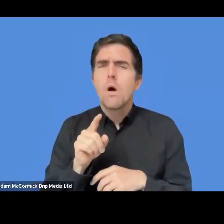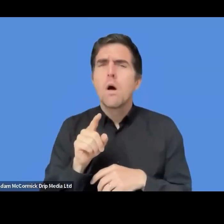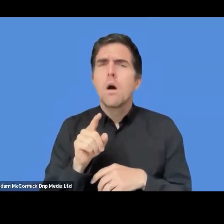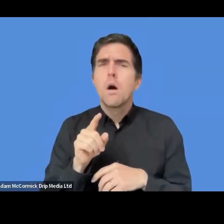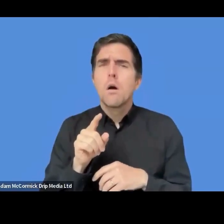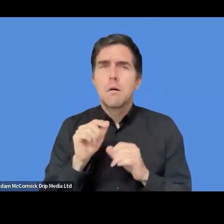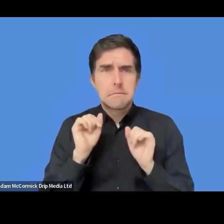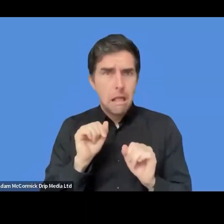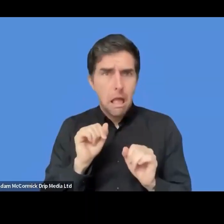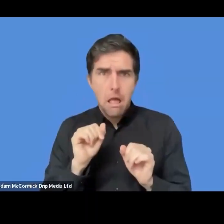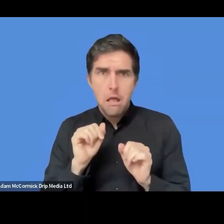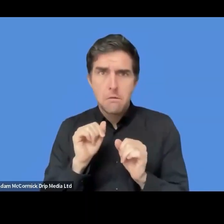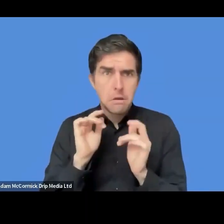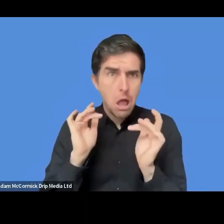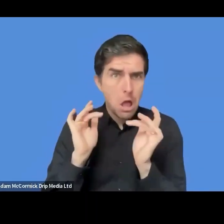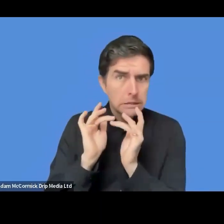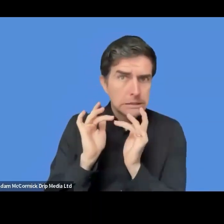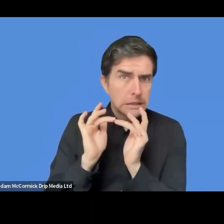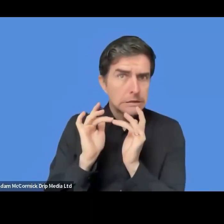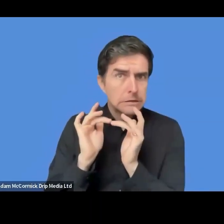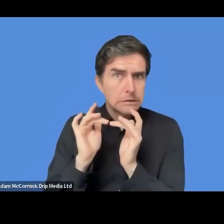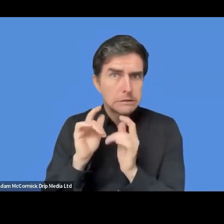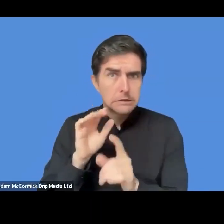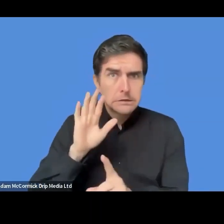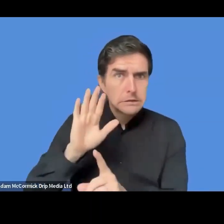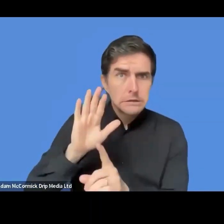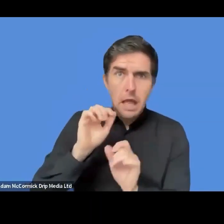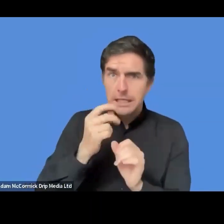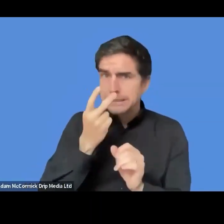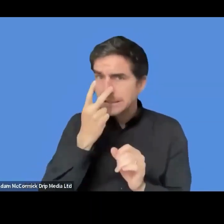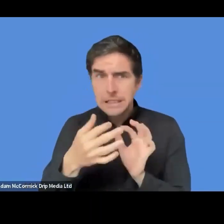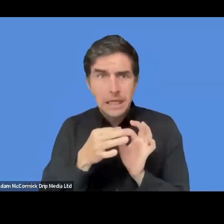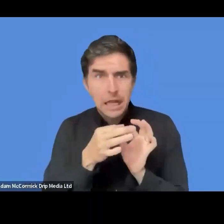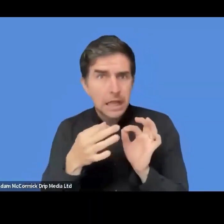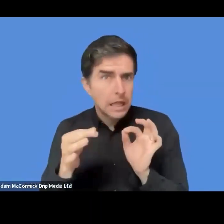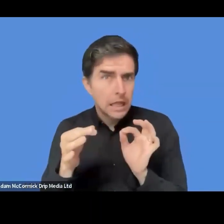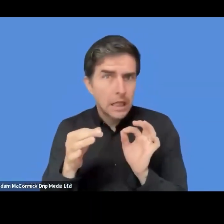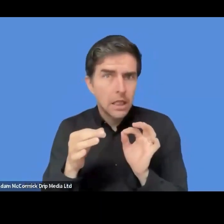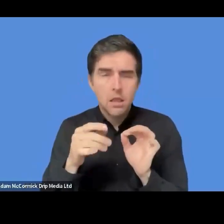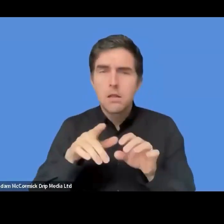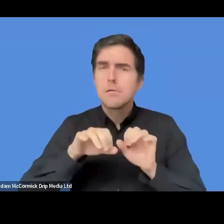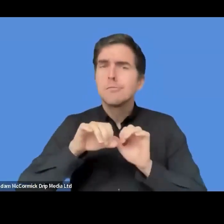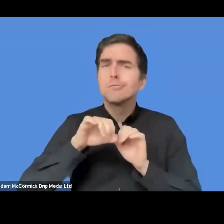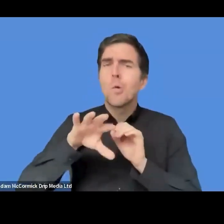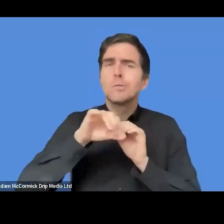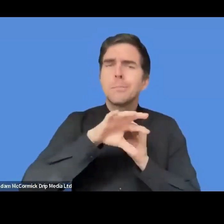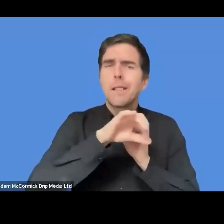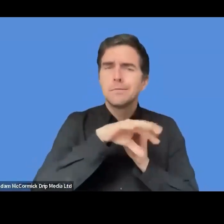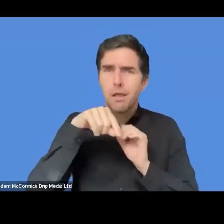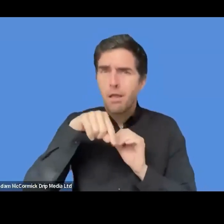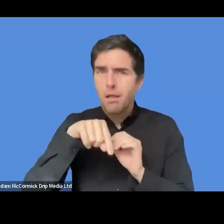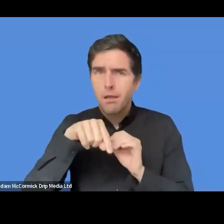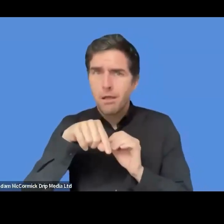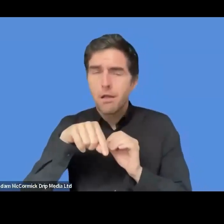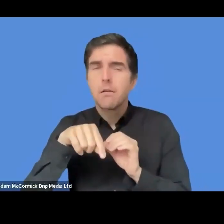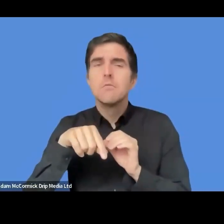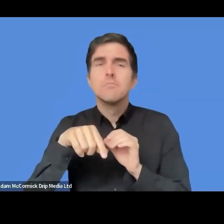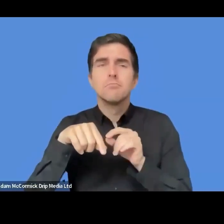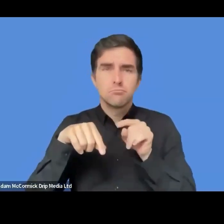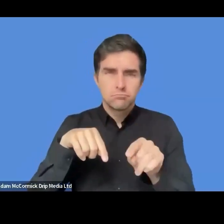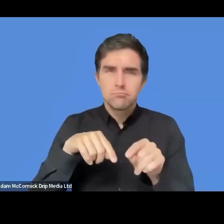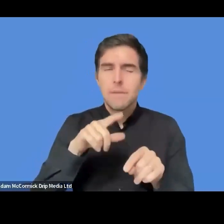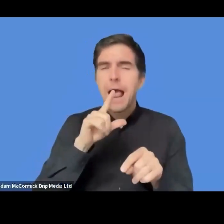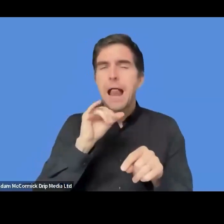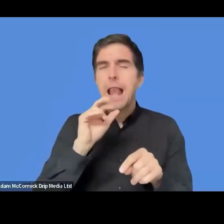see a link in her social media linking in sorry, in the profile.